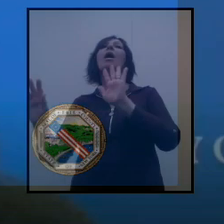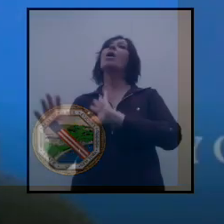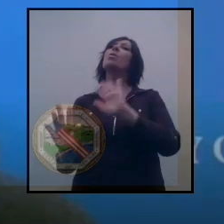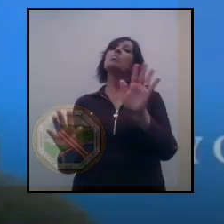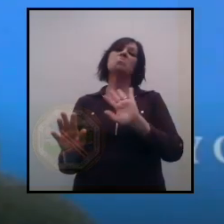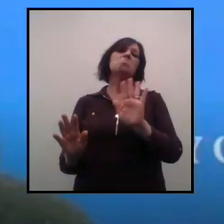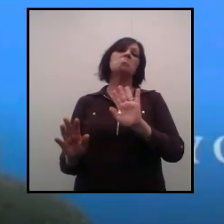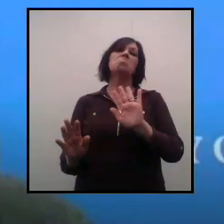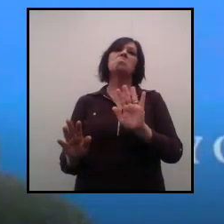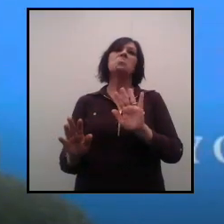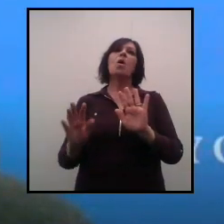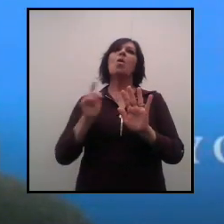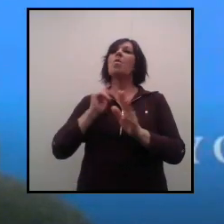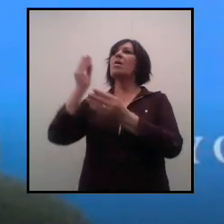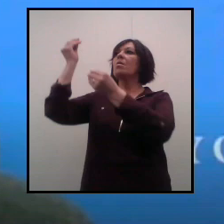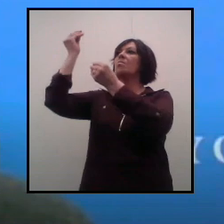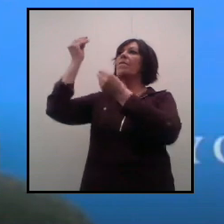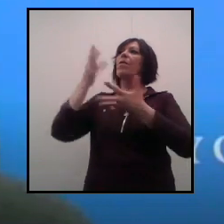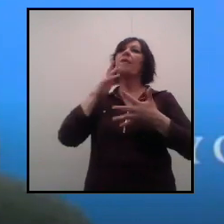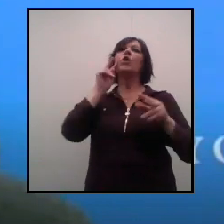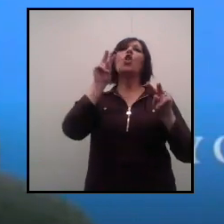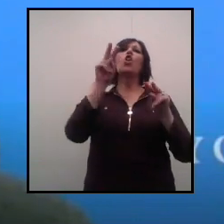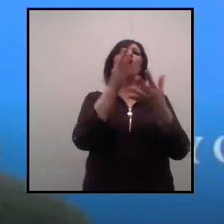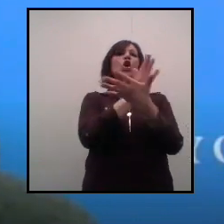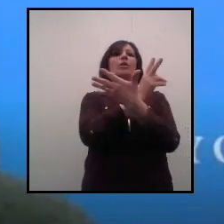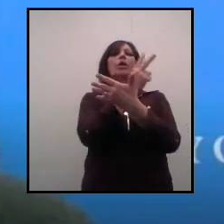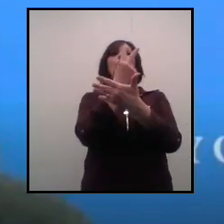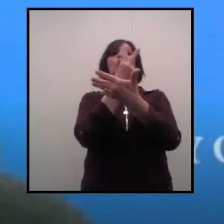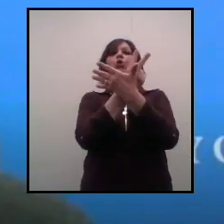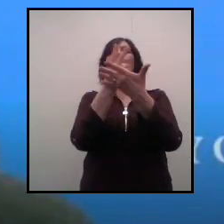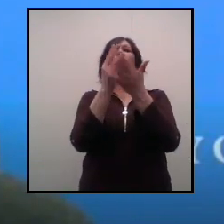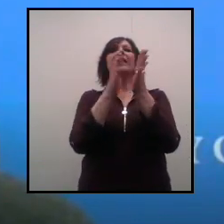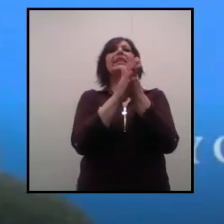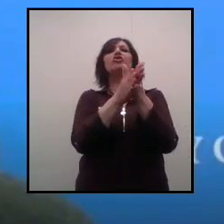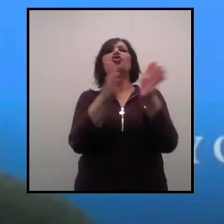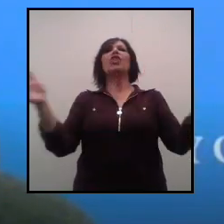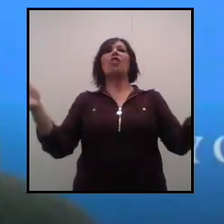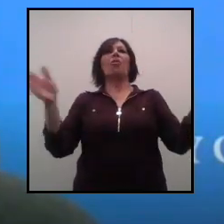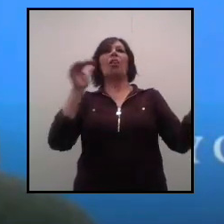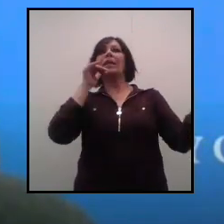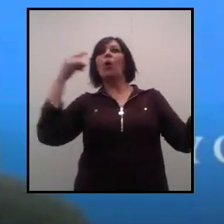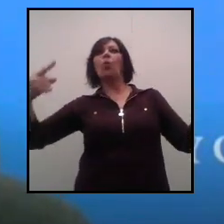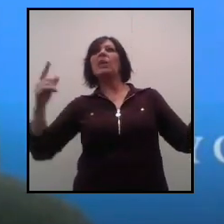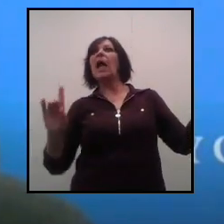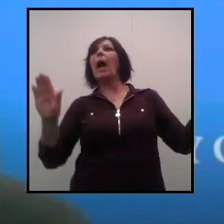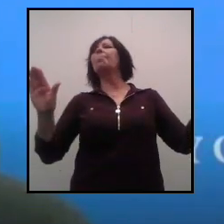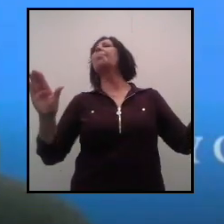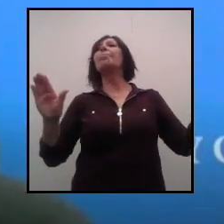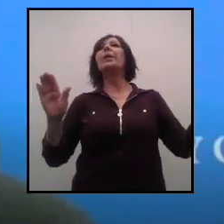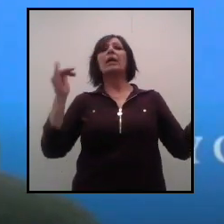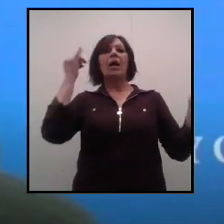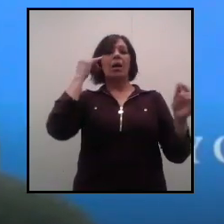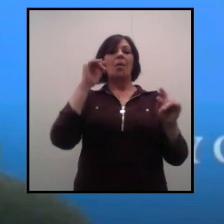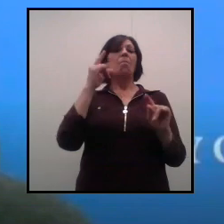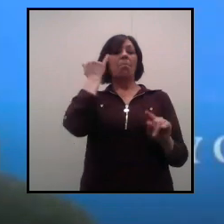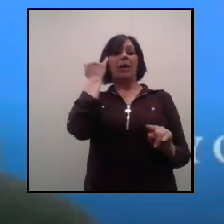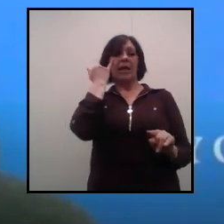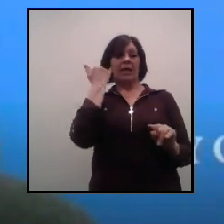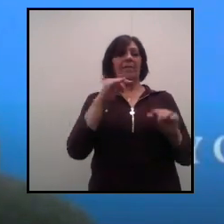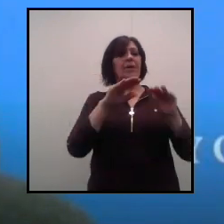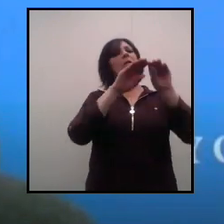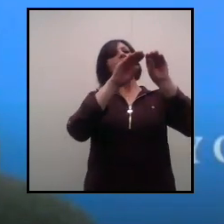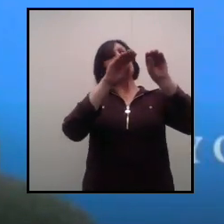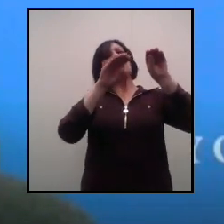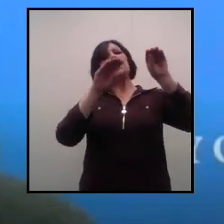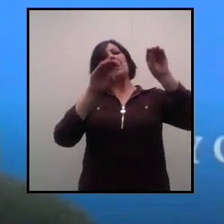we've been informed is we got to look at it over the 2-week period. It's just not one day. But if you have a big jump, if you have one case,